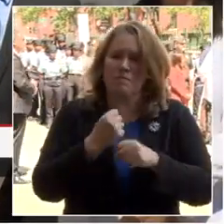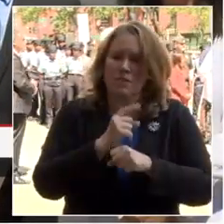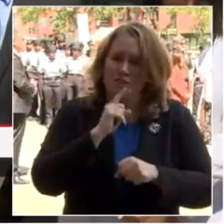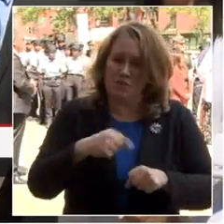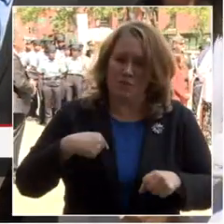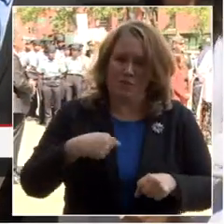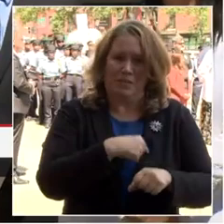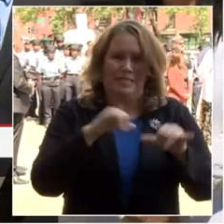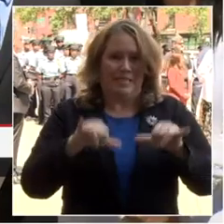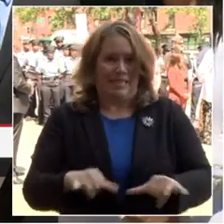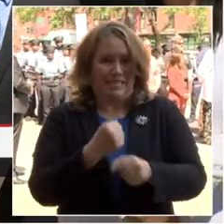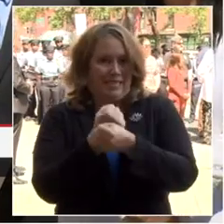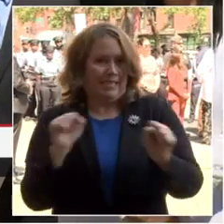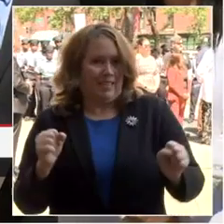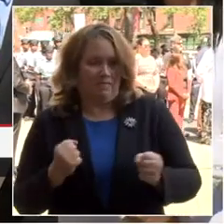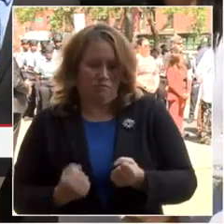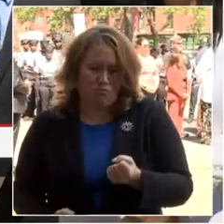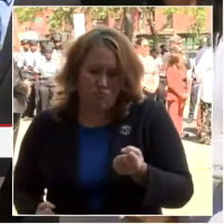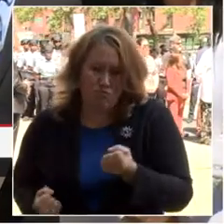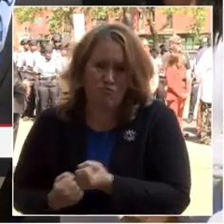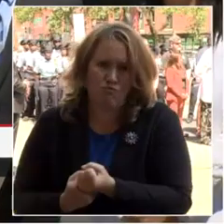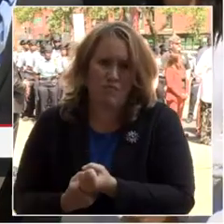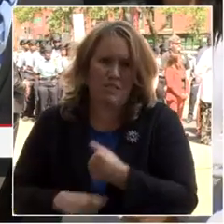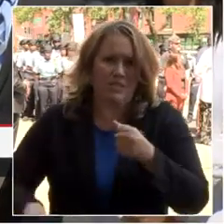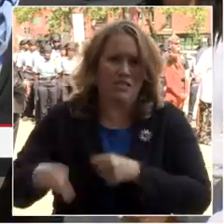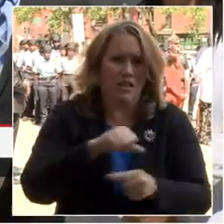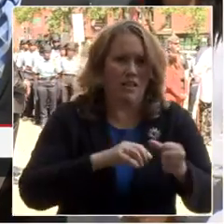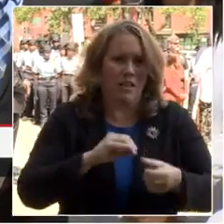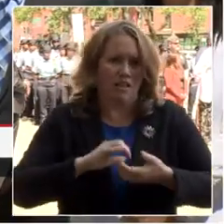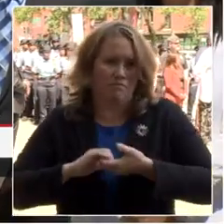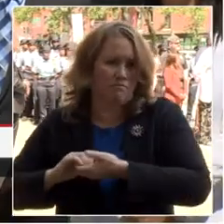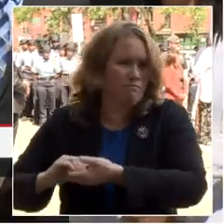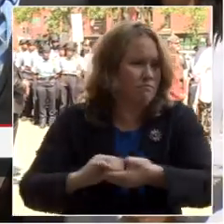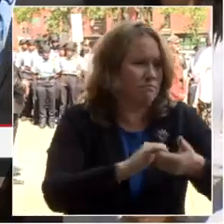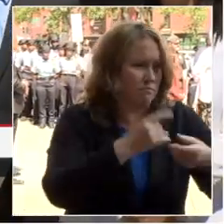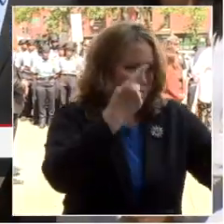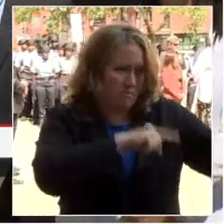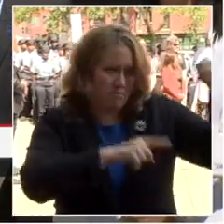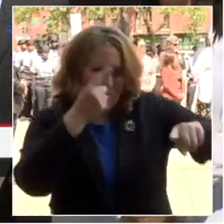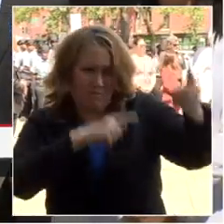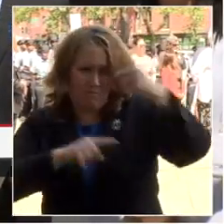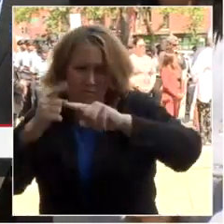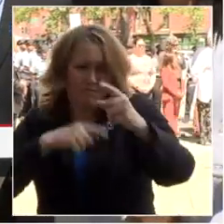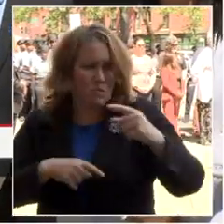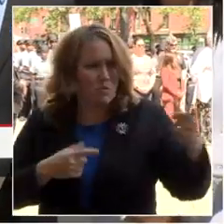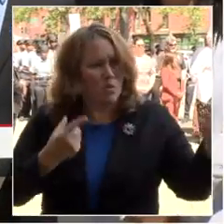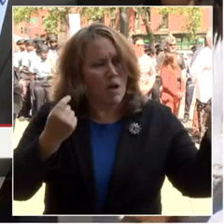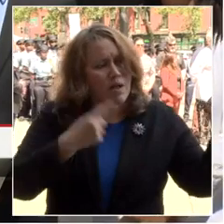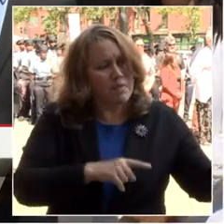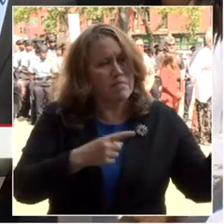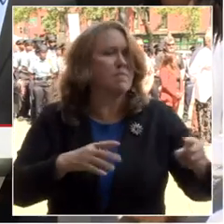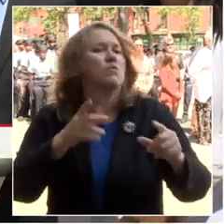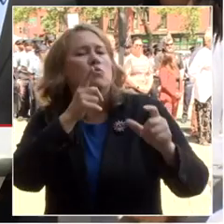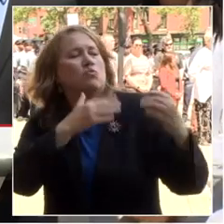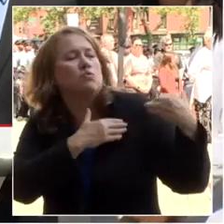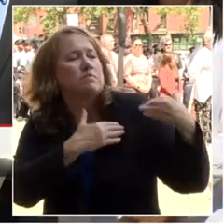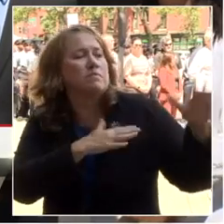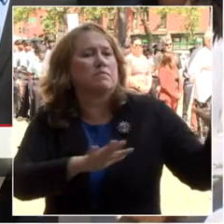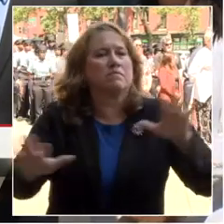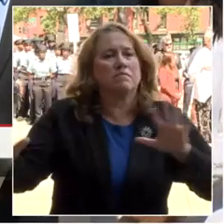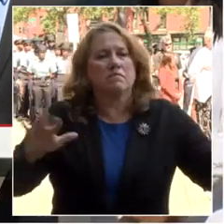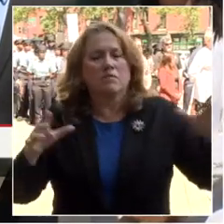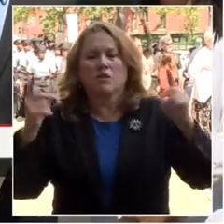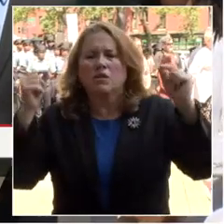to collaborate and coordinate on a wide range of safety issues and understanding that each of our